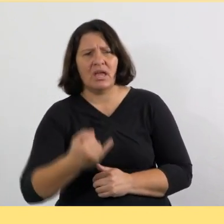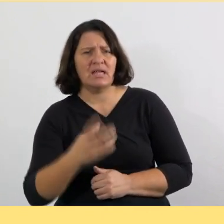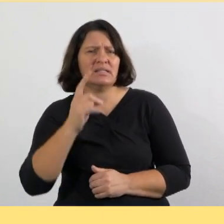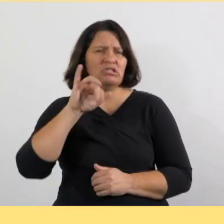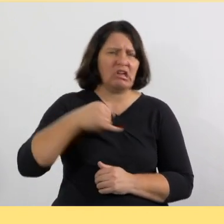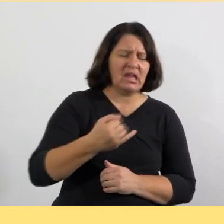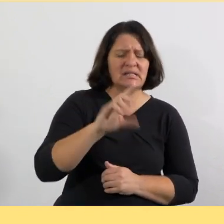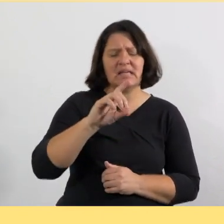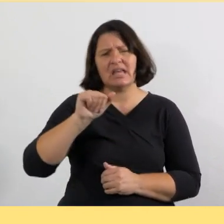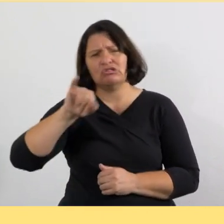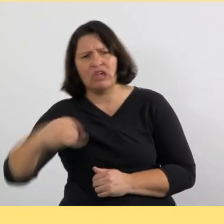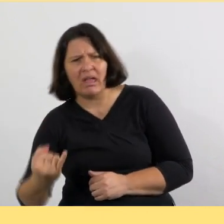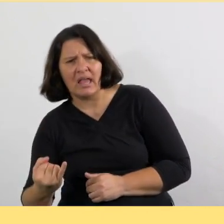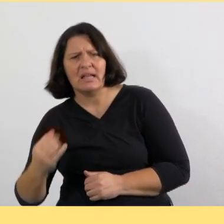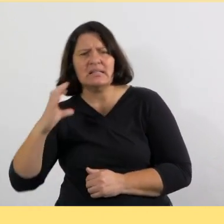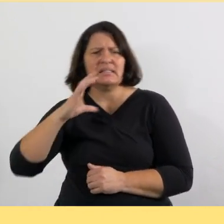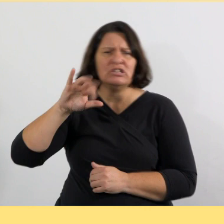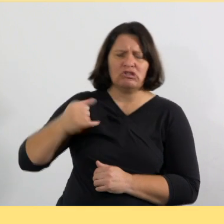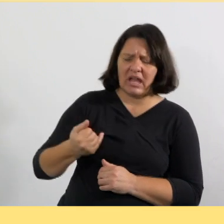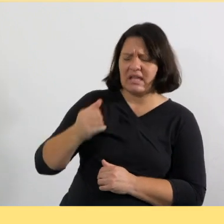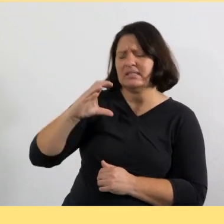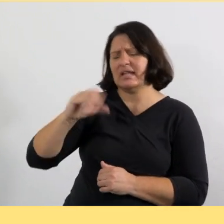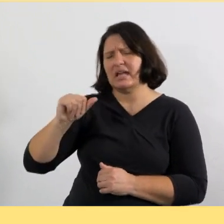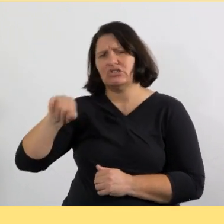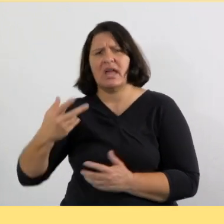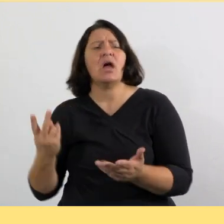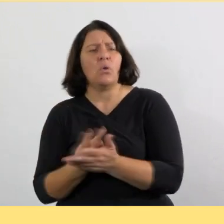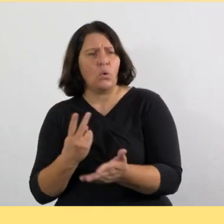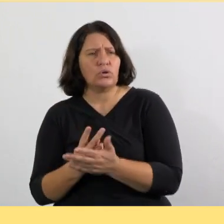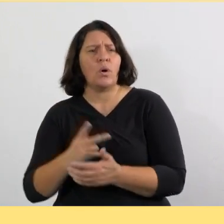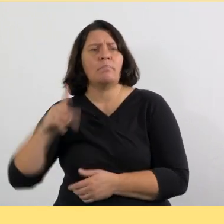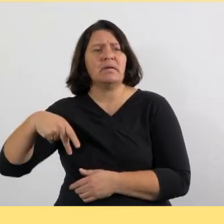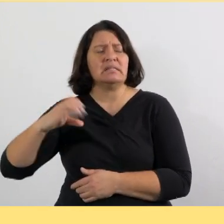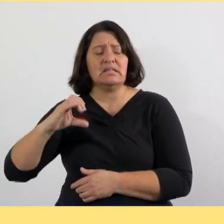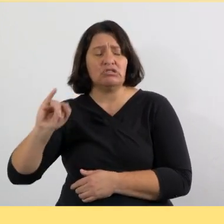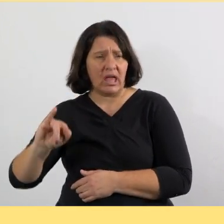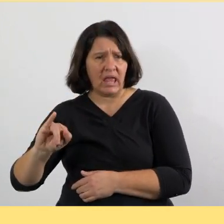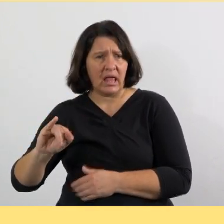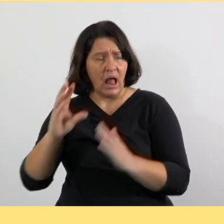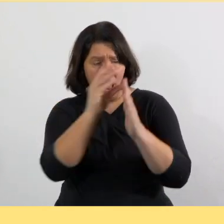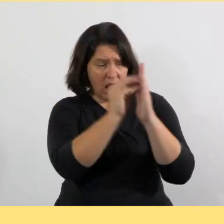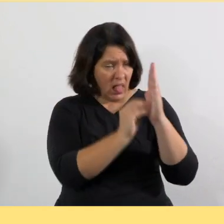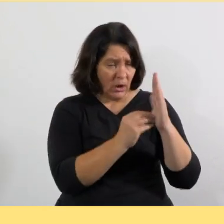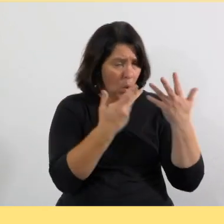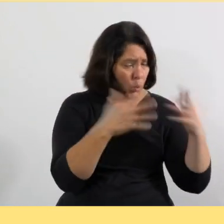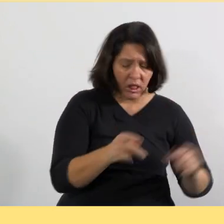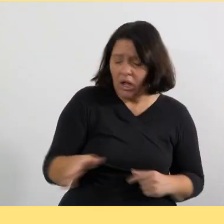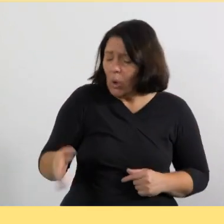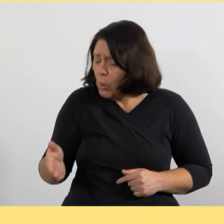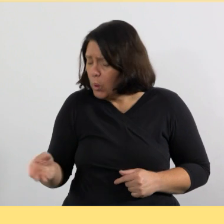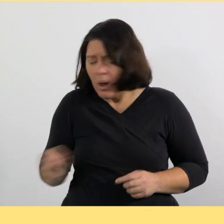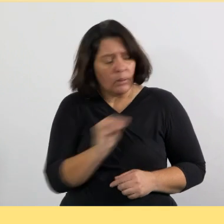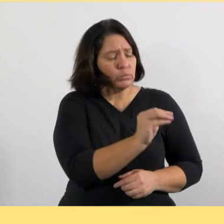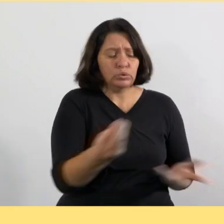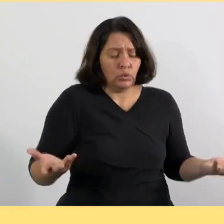DJ, DAJ, CJ, the CAJ, and the PCJ are recorded. So if transactions are not recorded